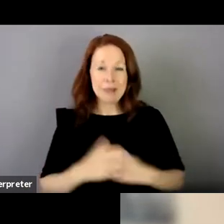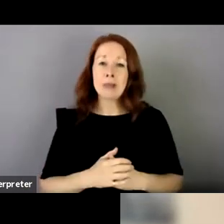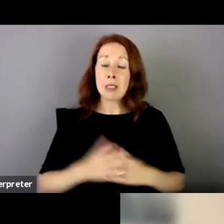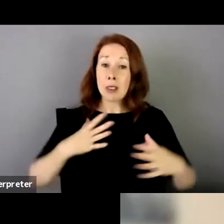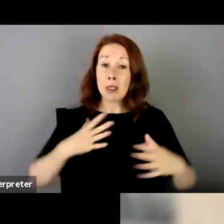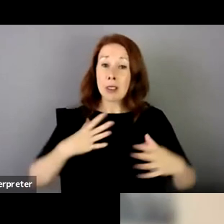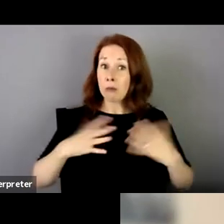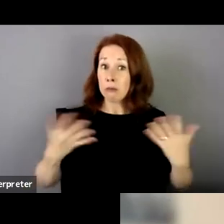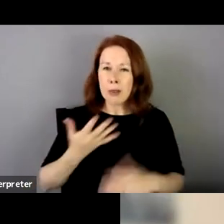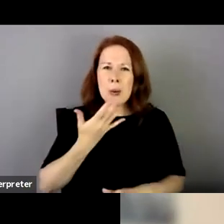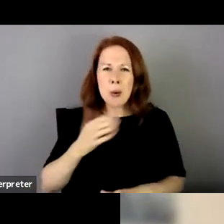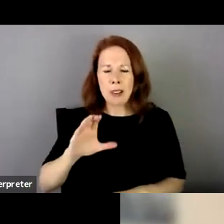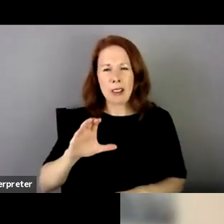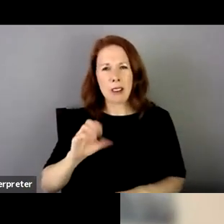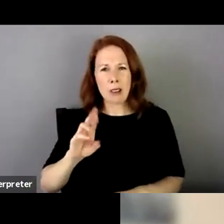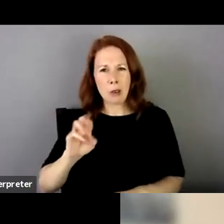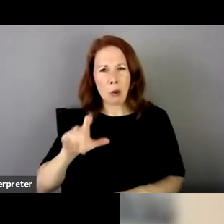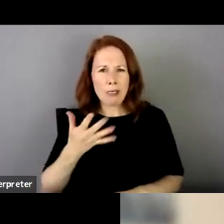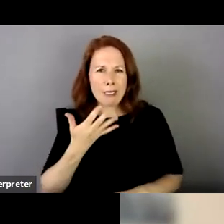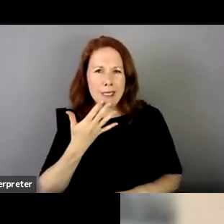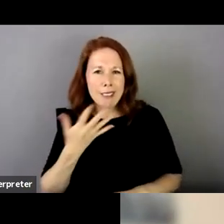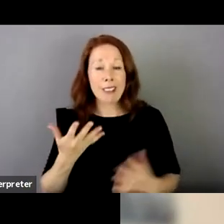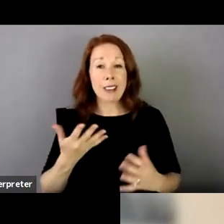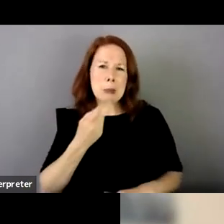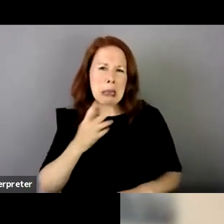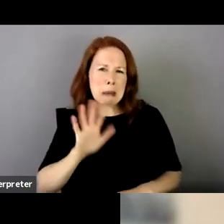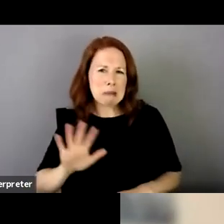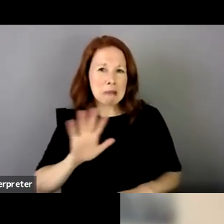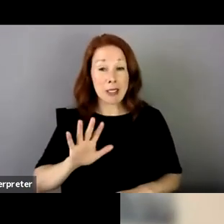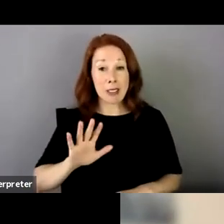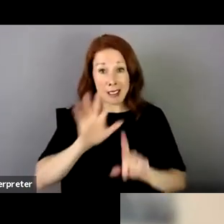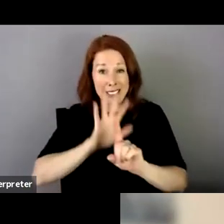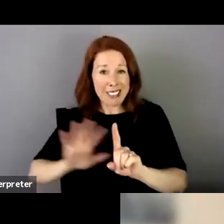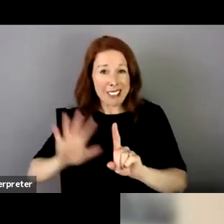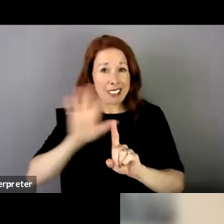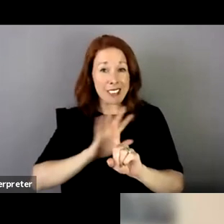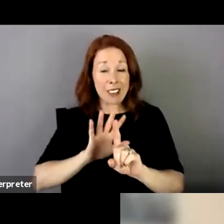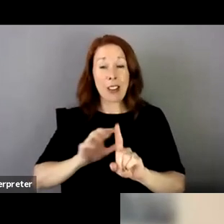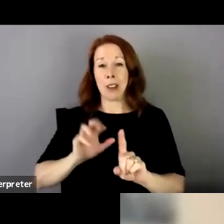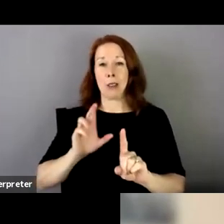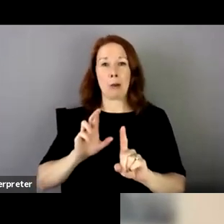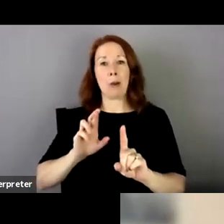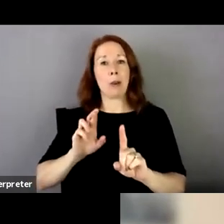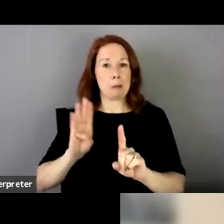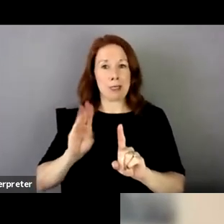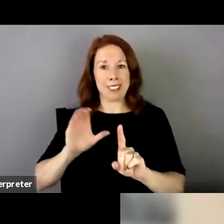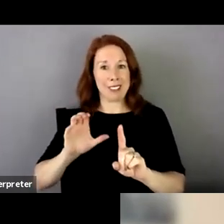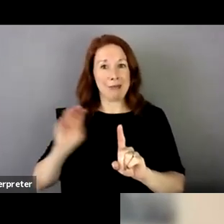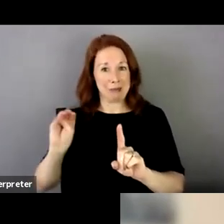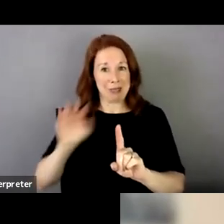a coral-colored shirt, and my background is a photograph of the outside of the Royal BC Museum.